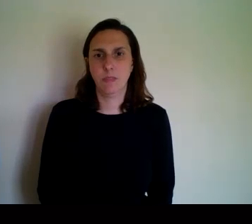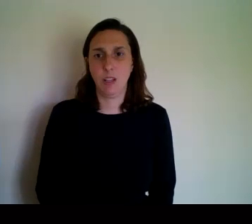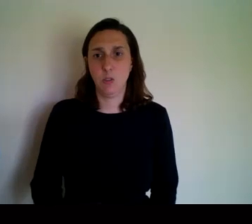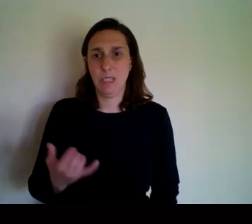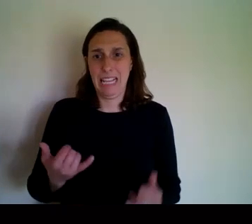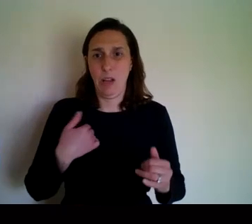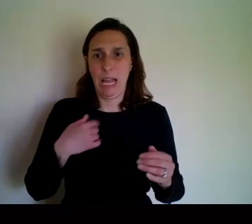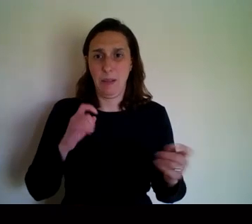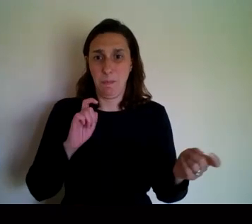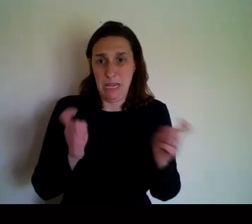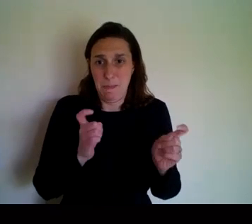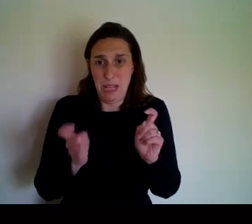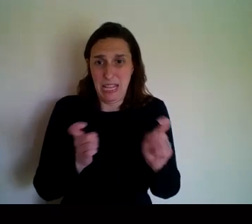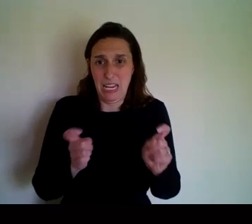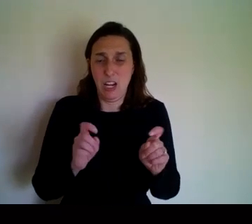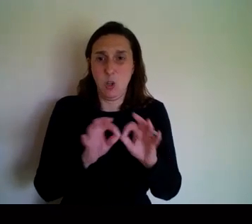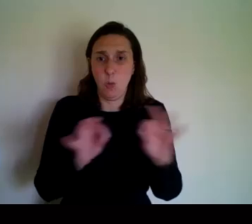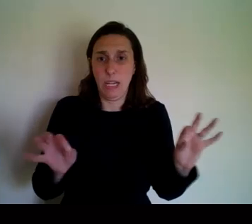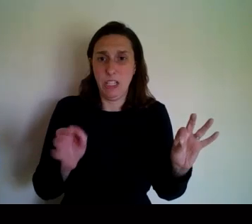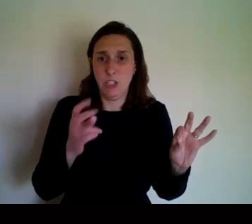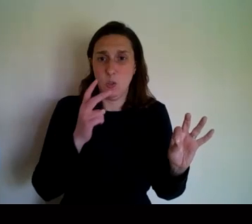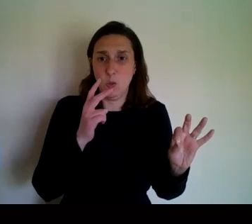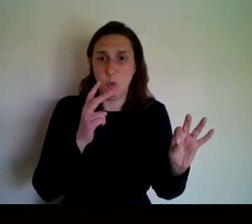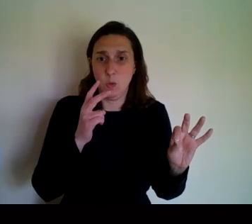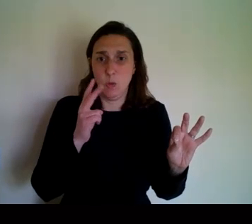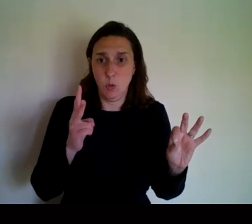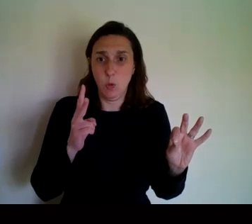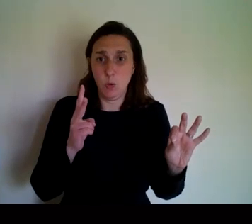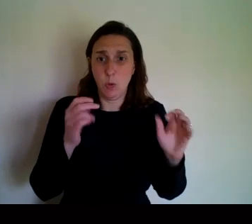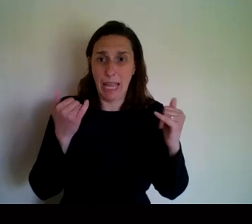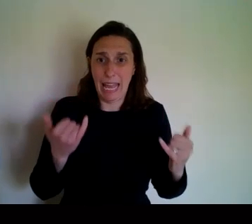2 so that I have a term for A.